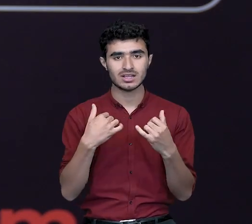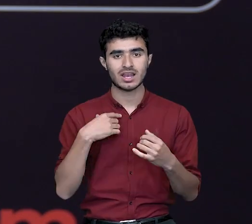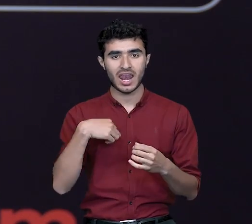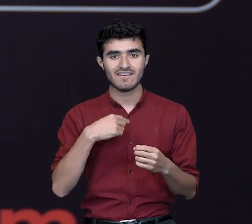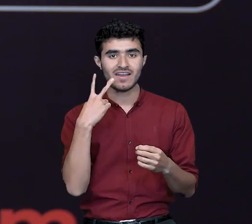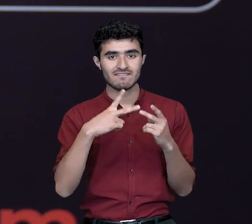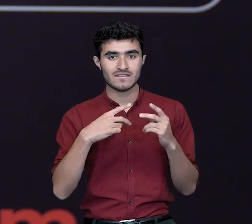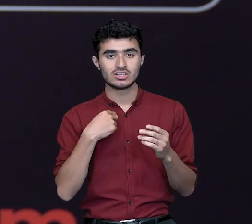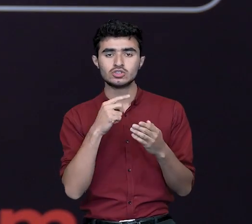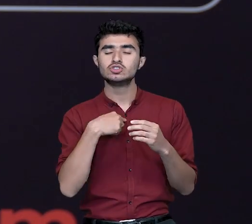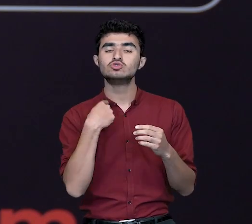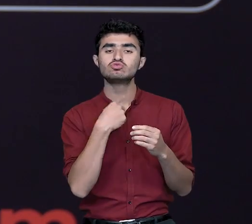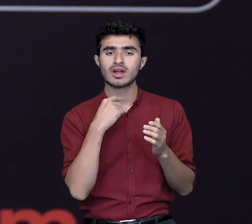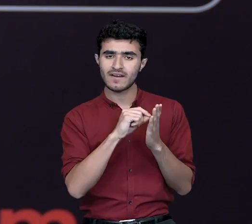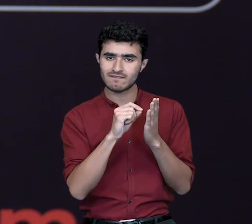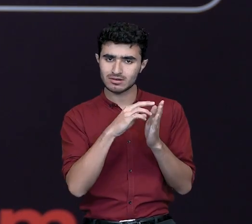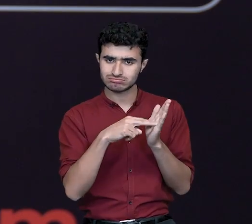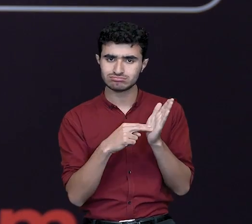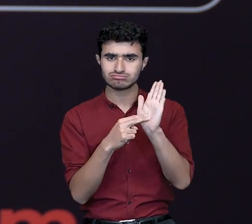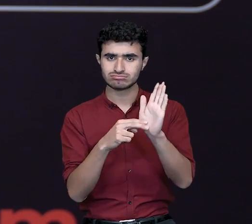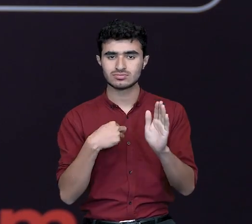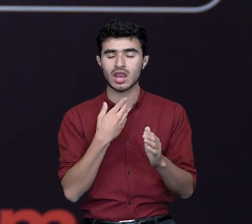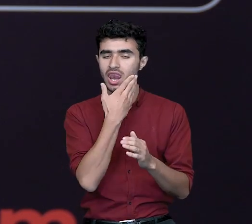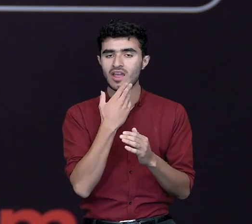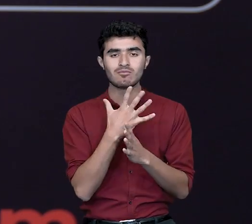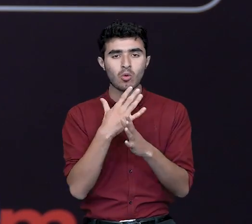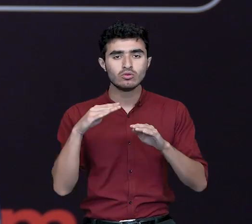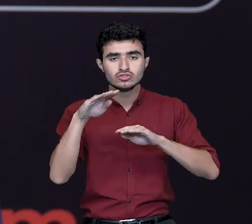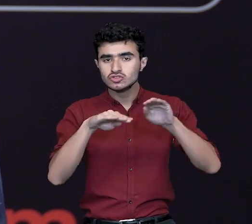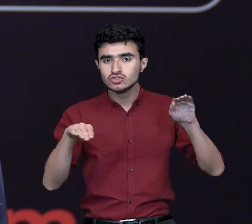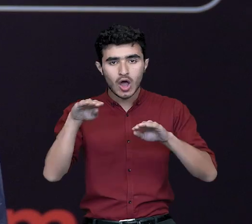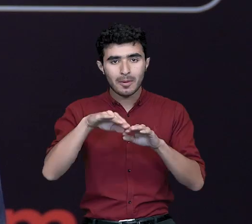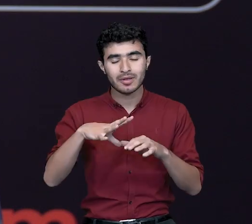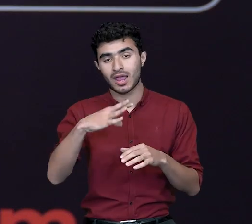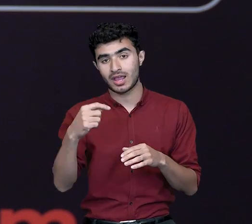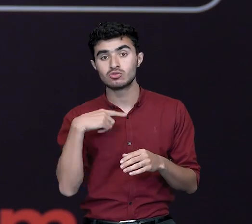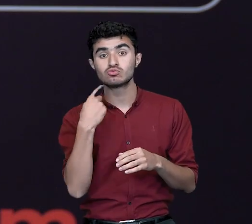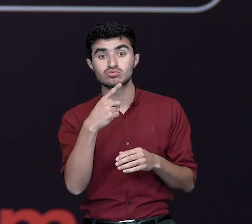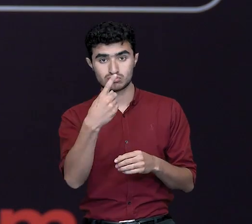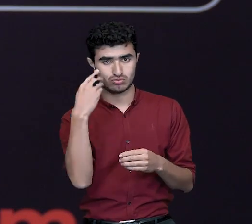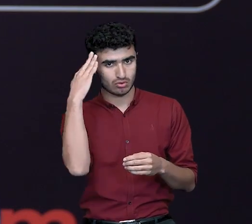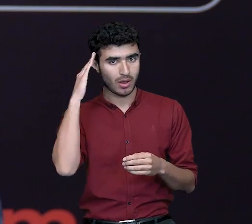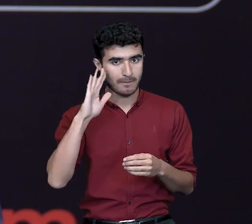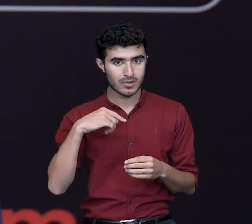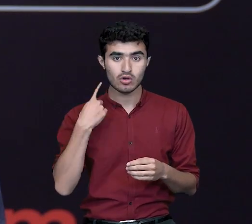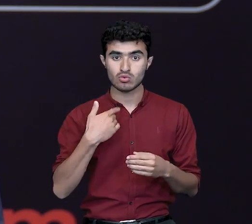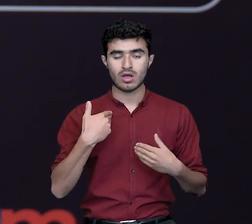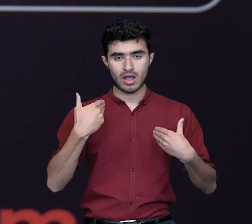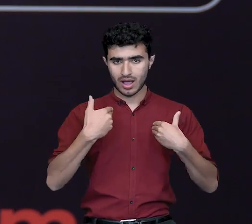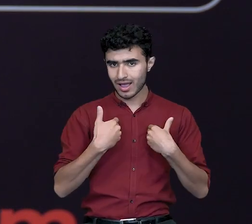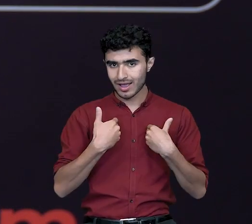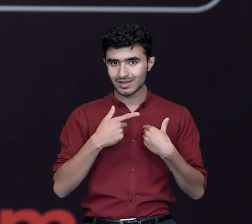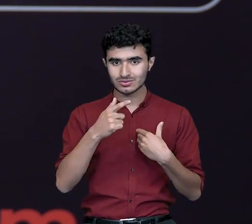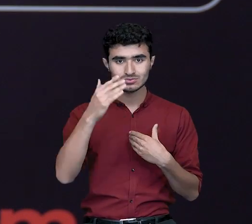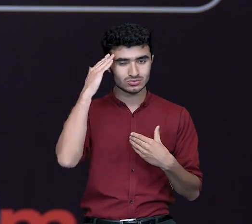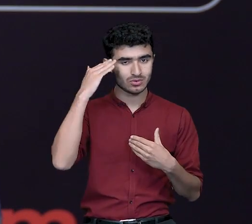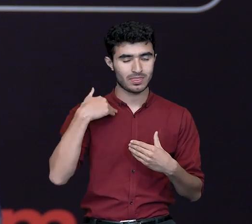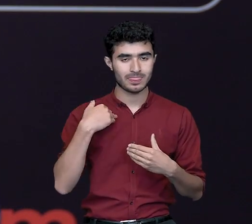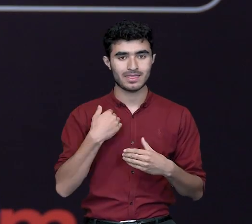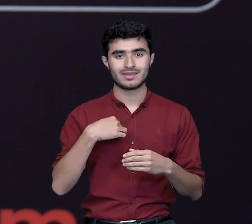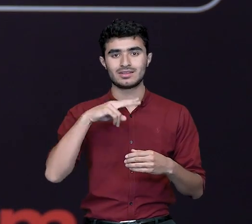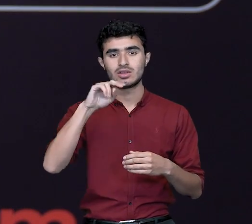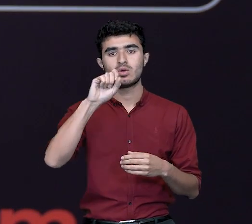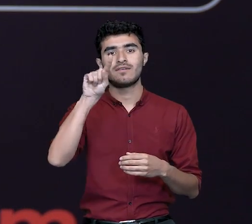share a few fun facts about me. I really do love swimming in the sea. Those who know me, who I am, know that